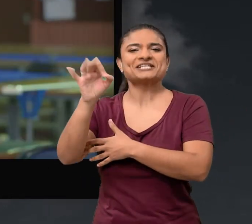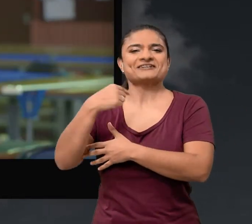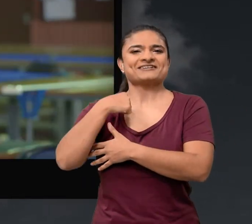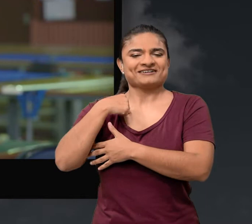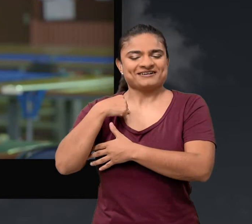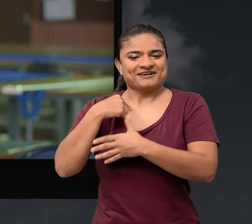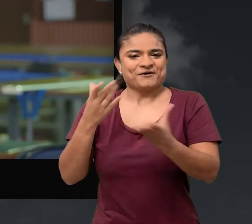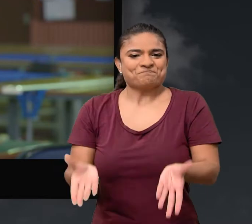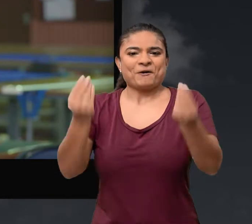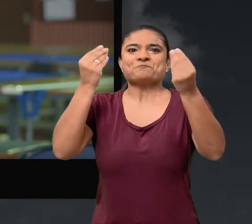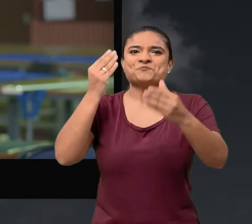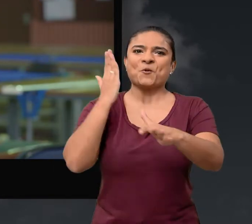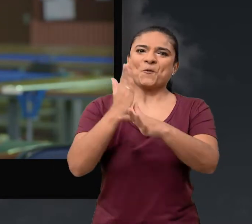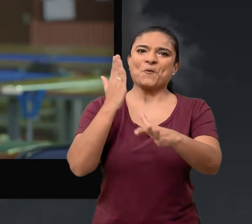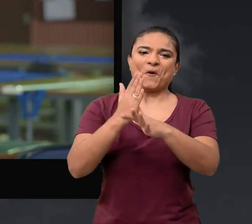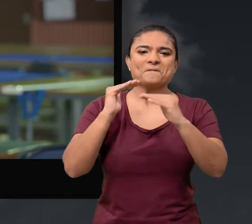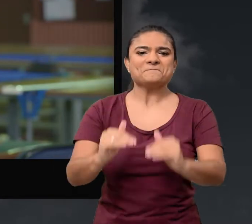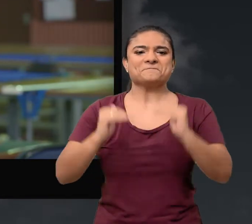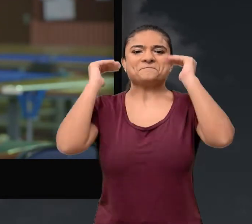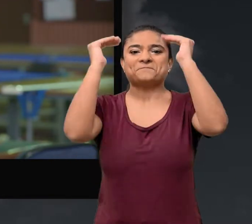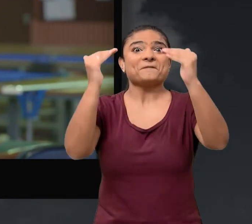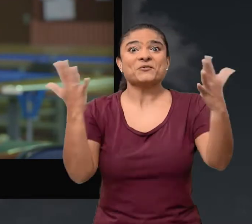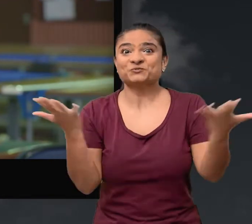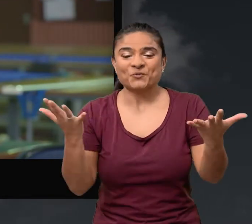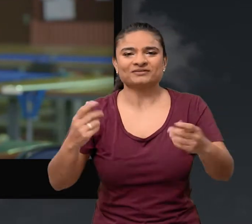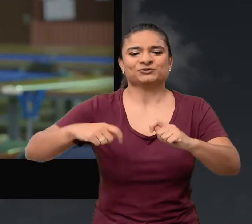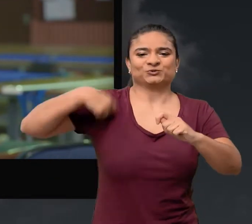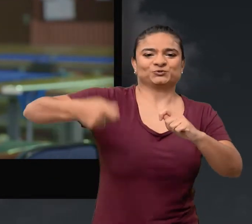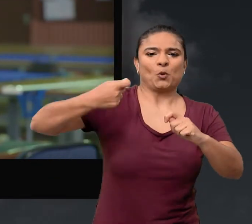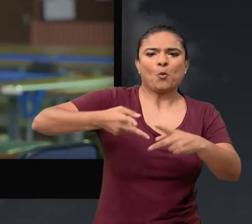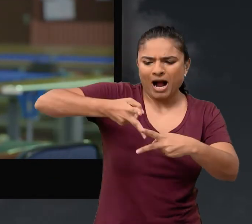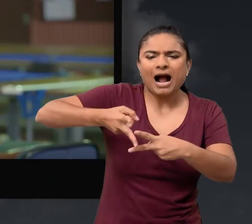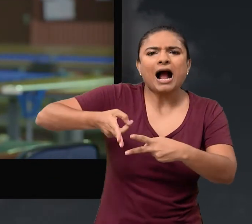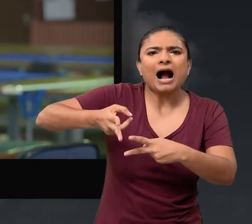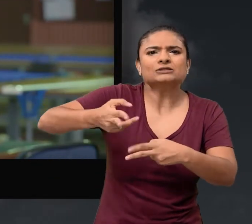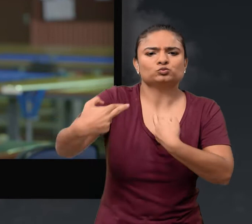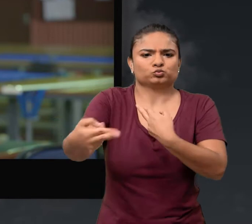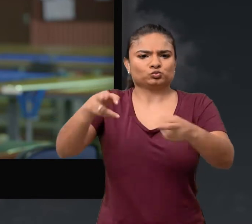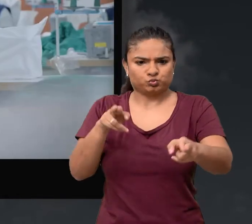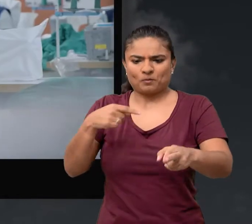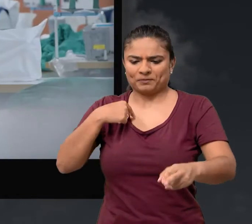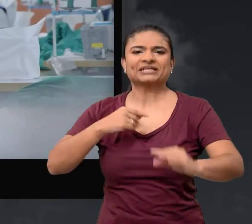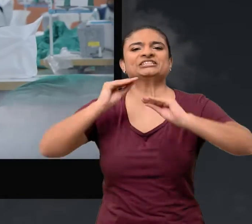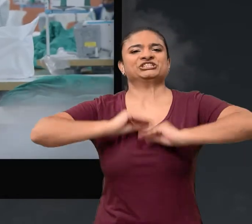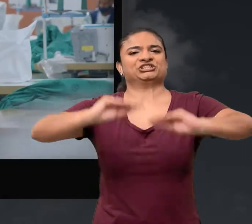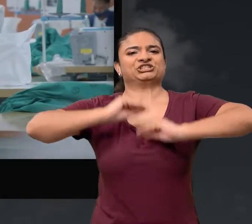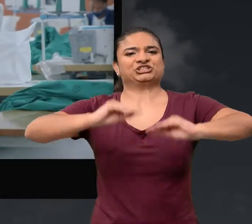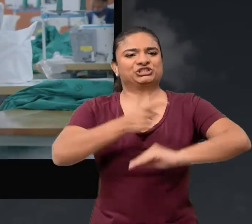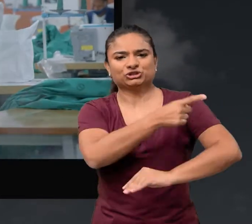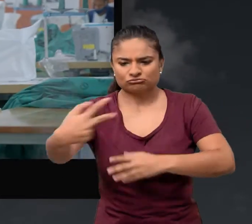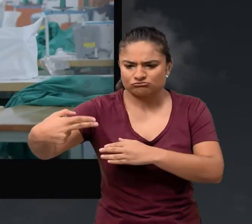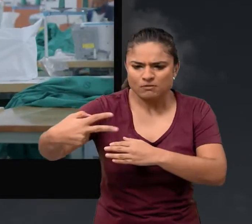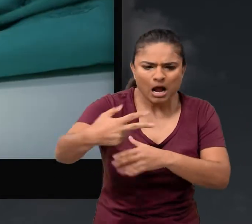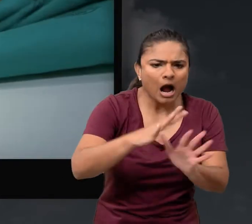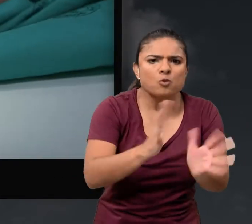kwathi 2013 ngapromotwa ngaba instructor e cutting room.